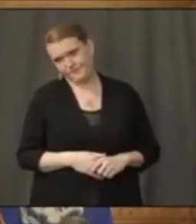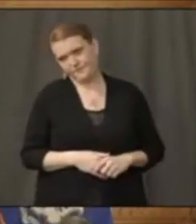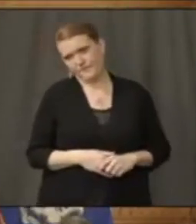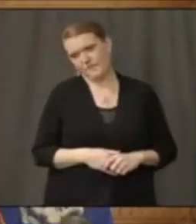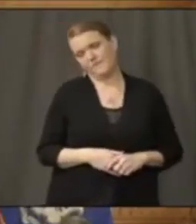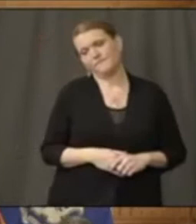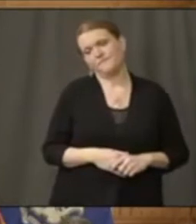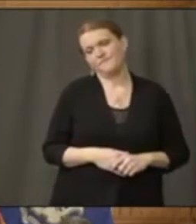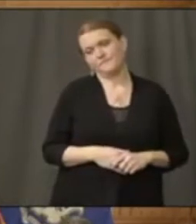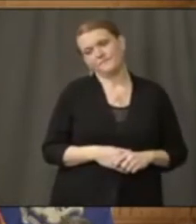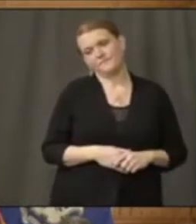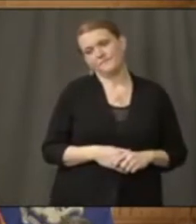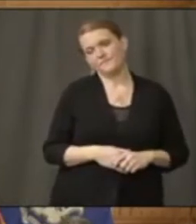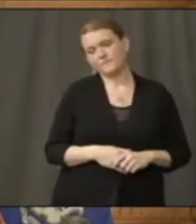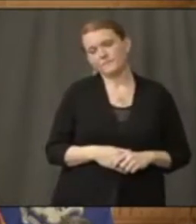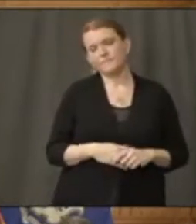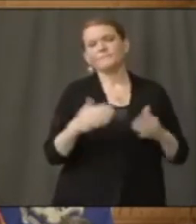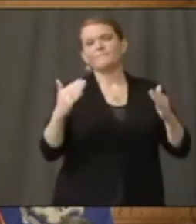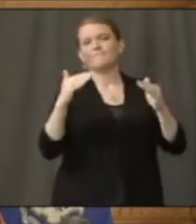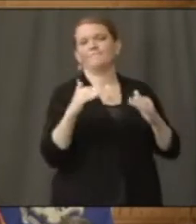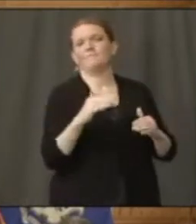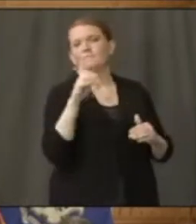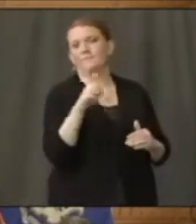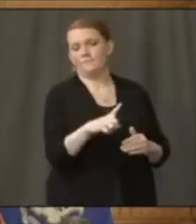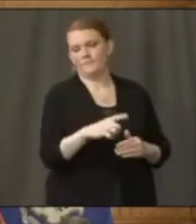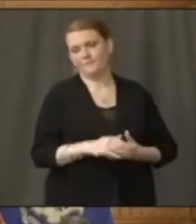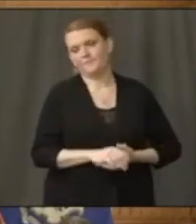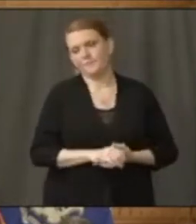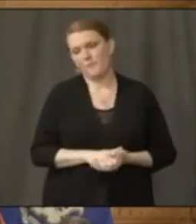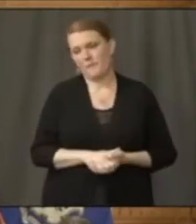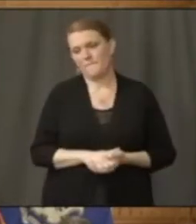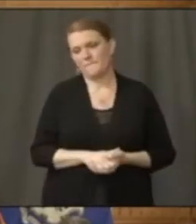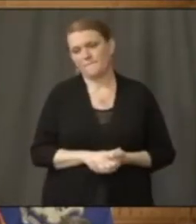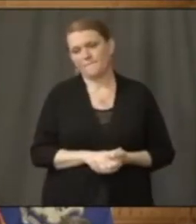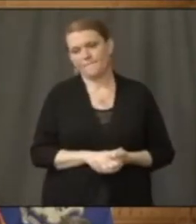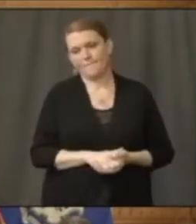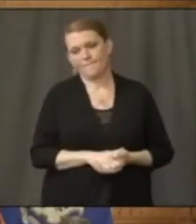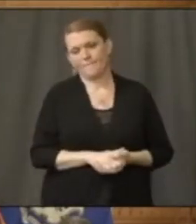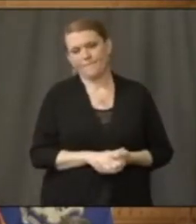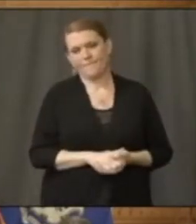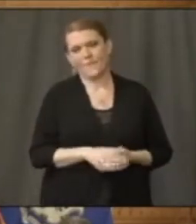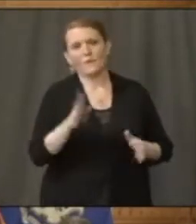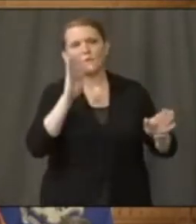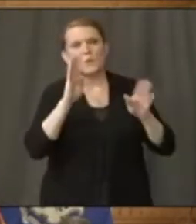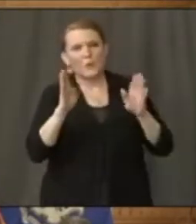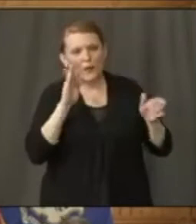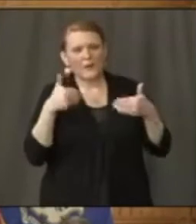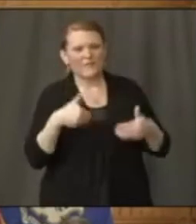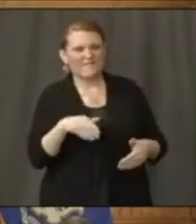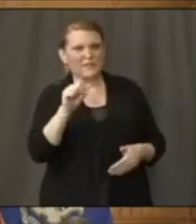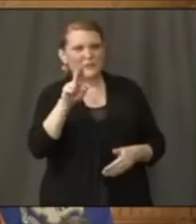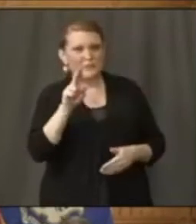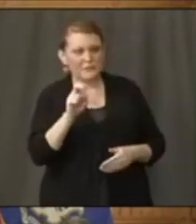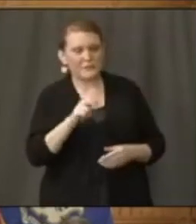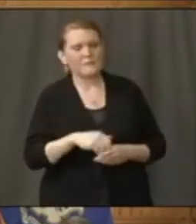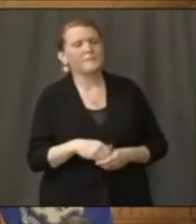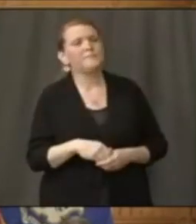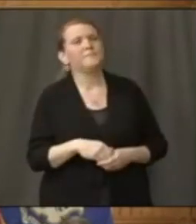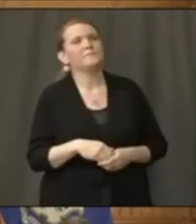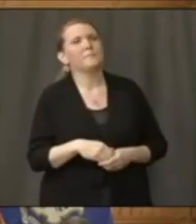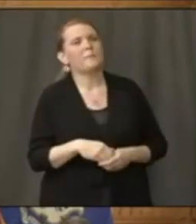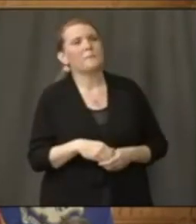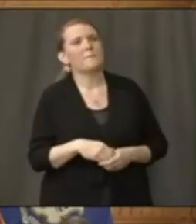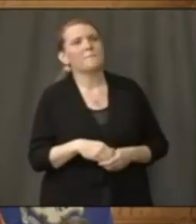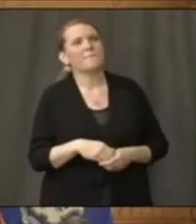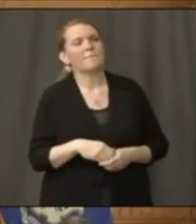The Associated Press. Good afternoon, everyone. This is Sue Haig. Governor, the chairman of the state Republicans